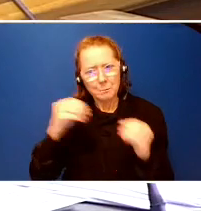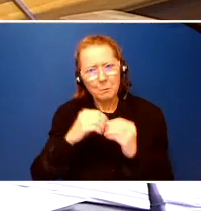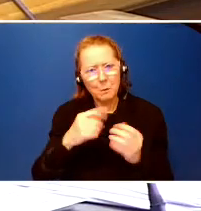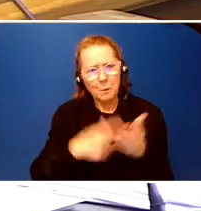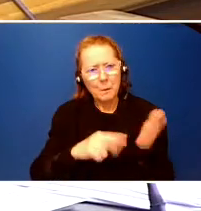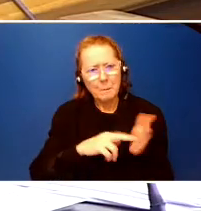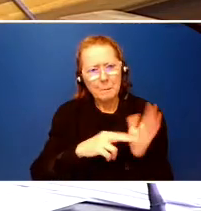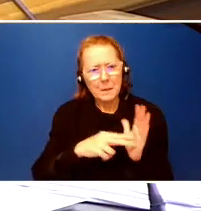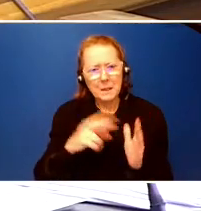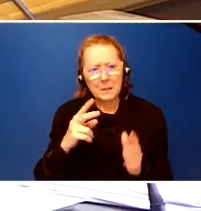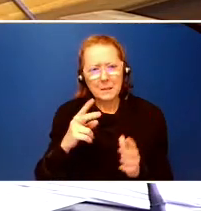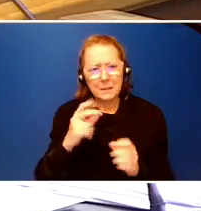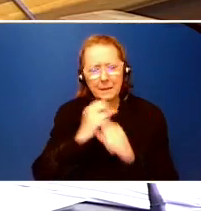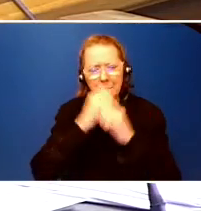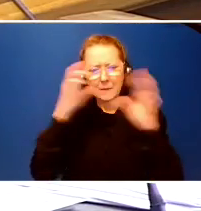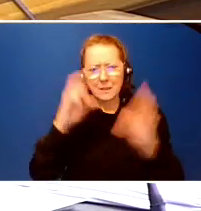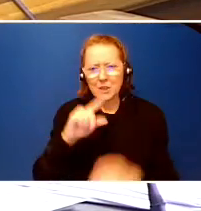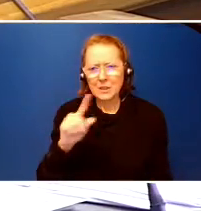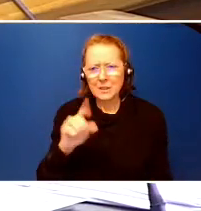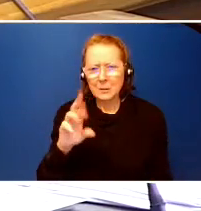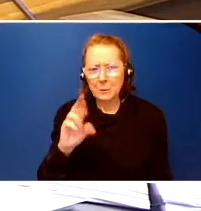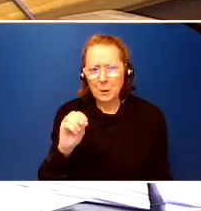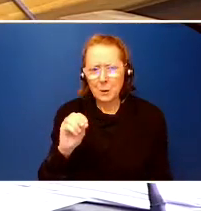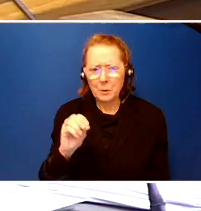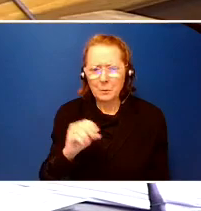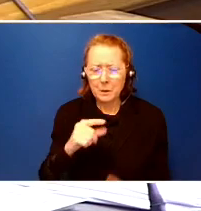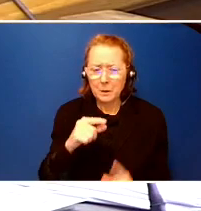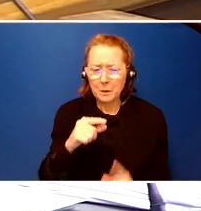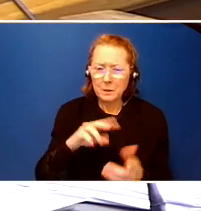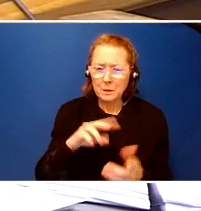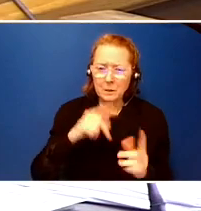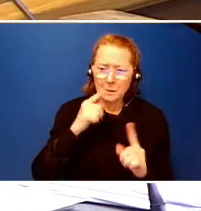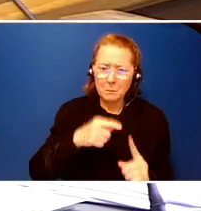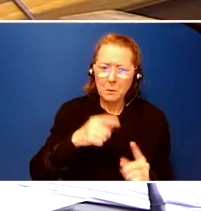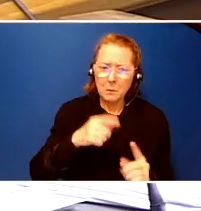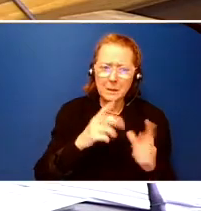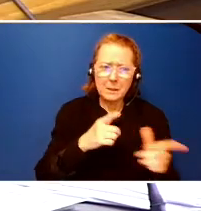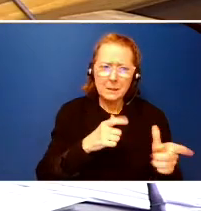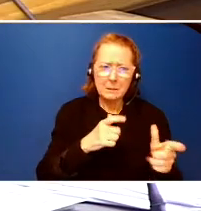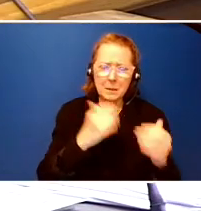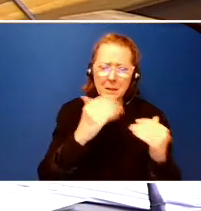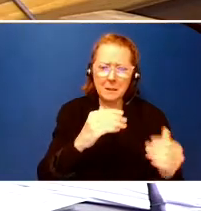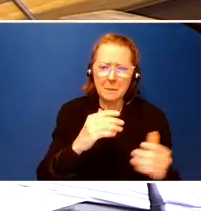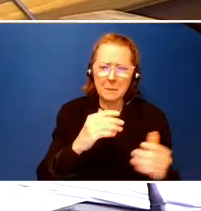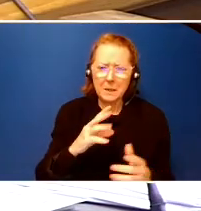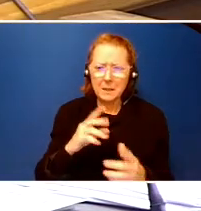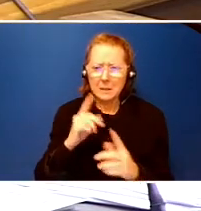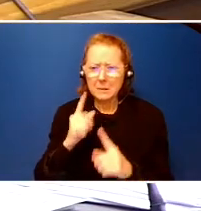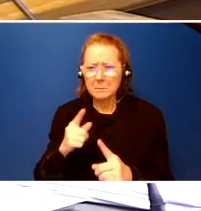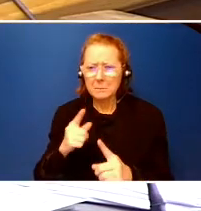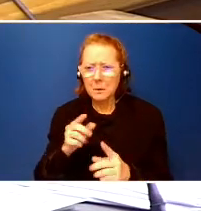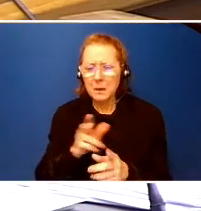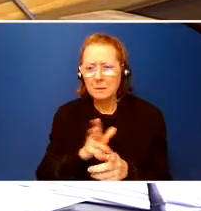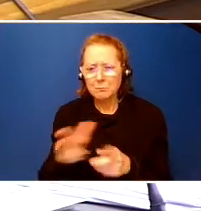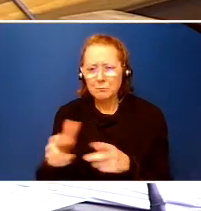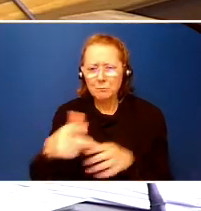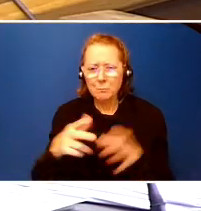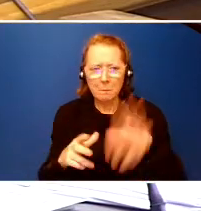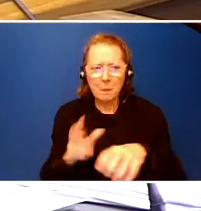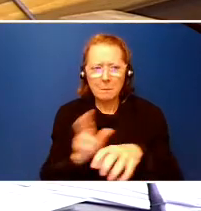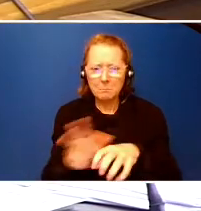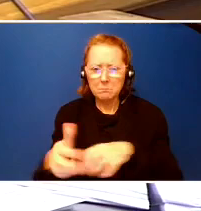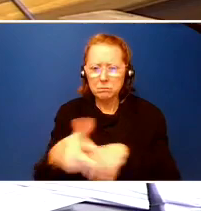means. Are we talking speed limits? Are we talking roundabouts? Are we talking narrower streets? I